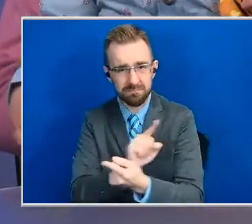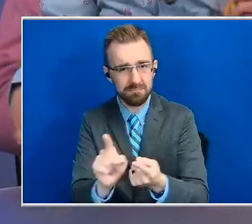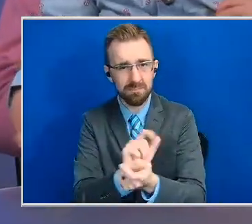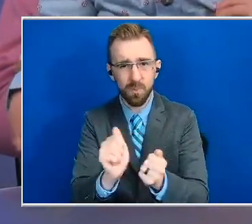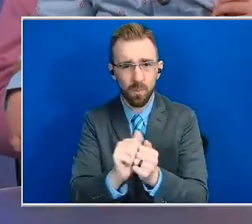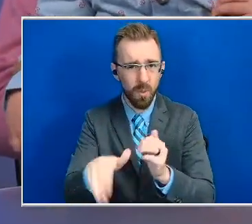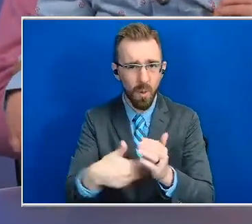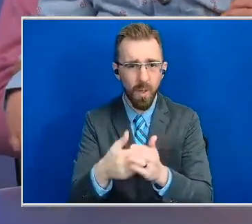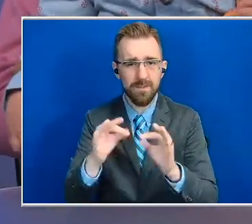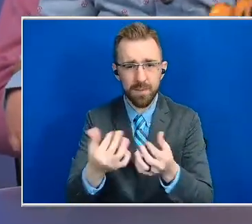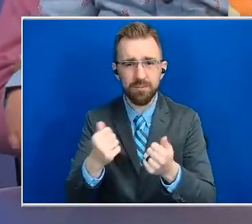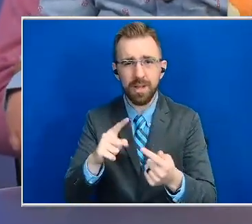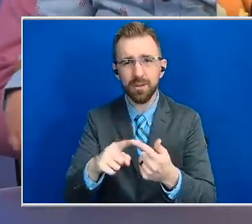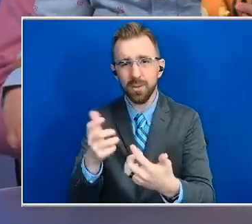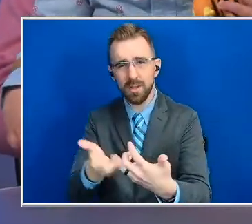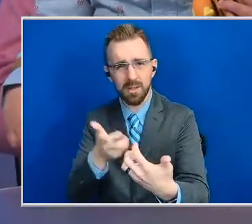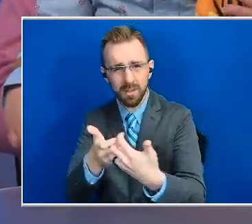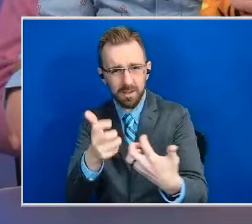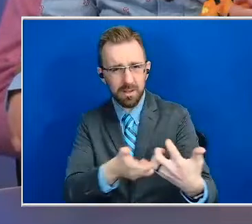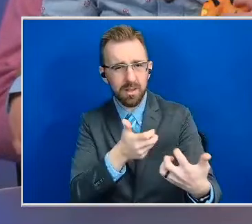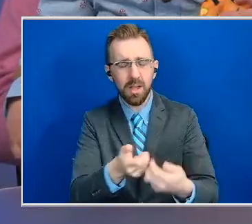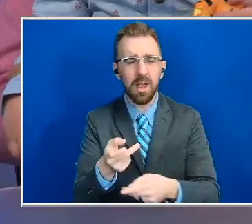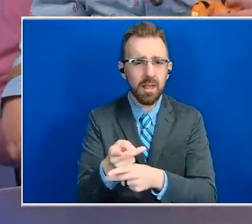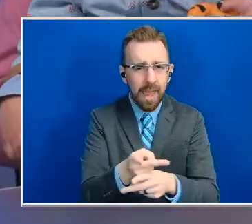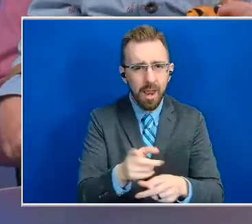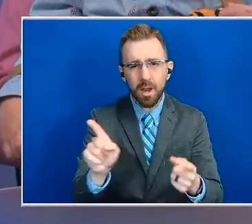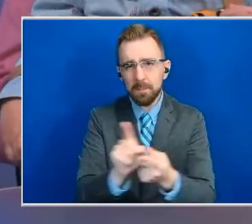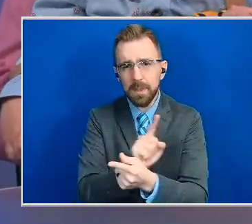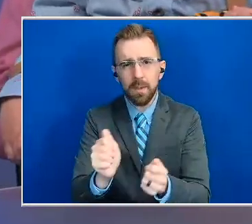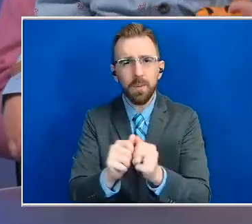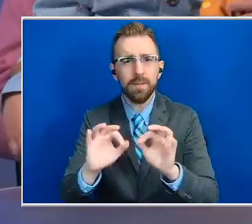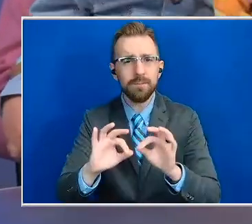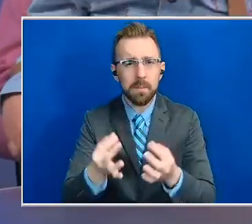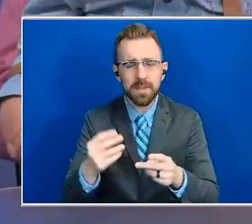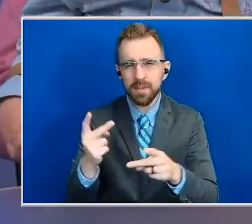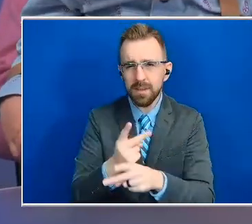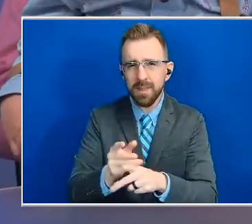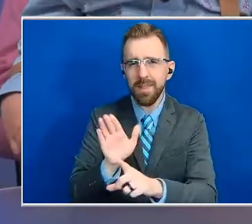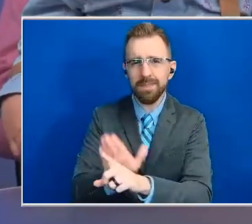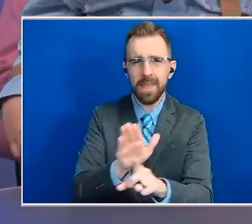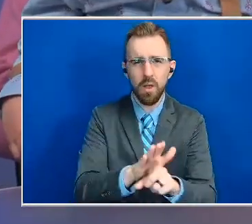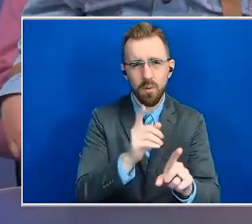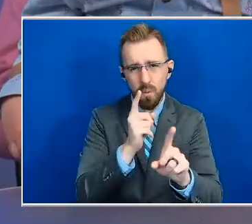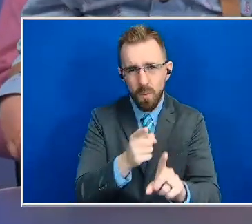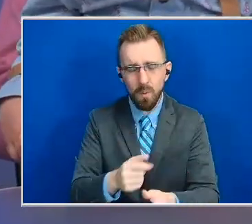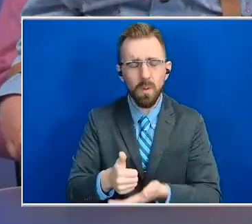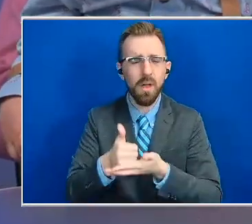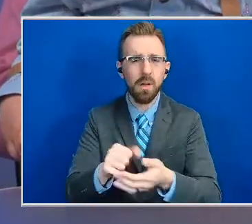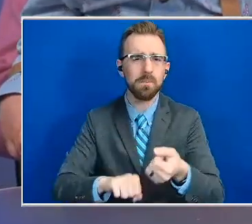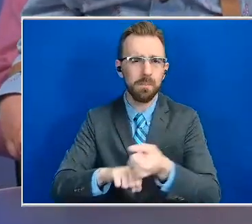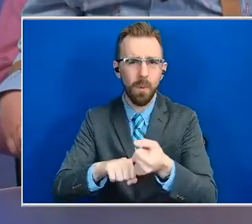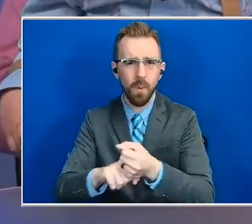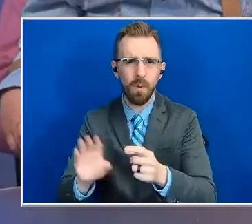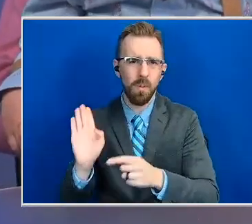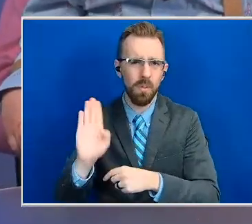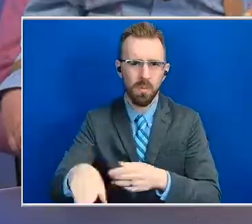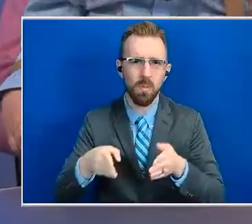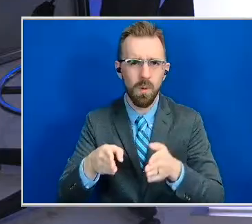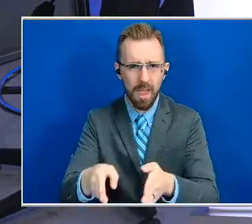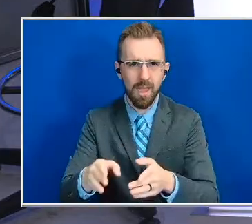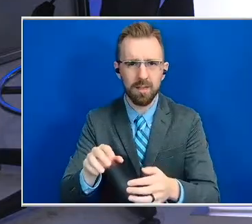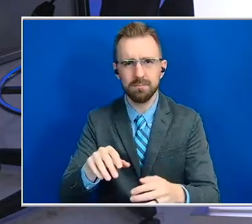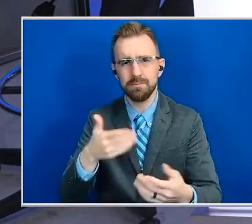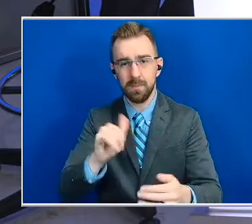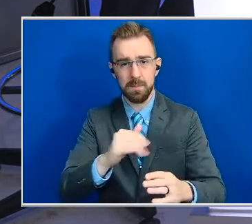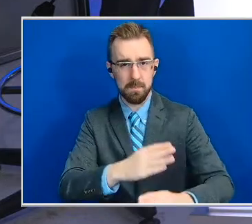that care and meet with families, figure out what their goals are, and help support them along the way to overcome some of these barriers.